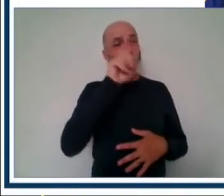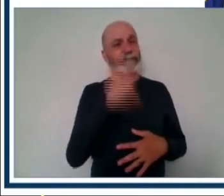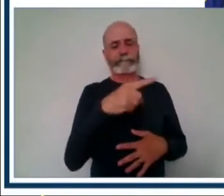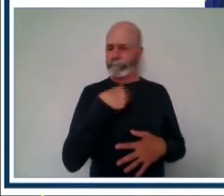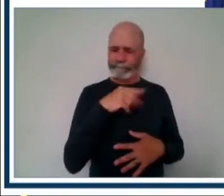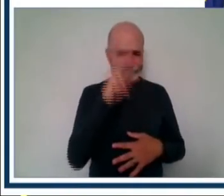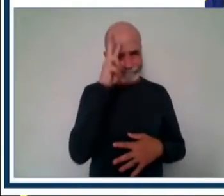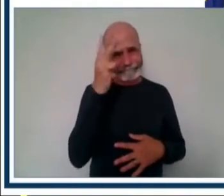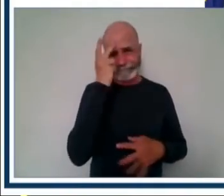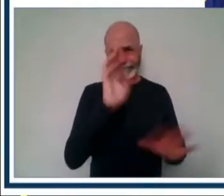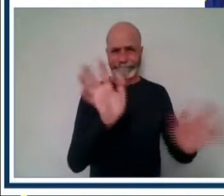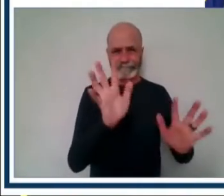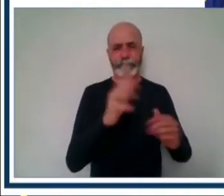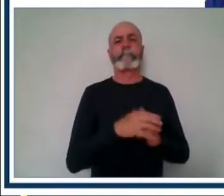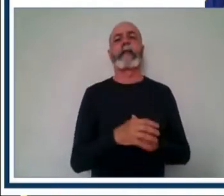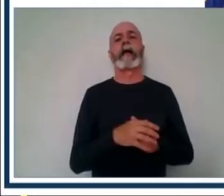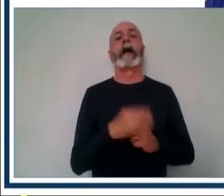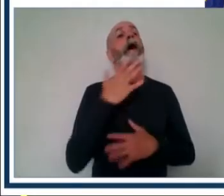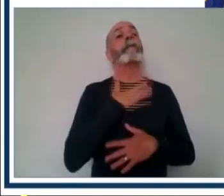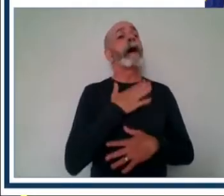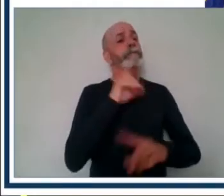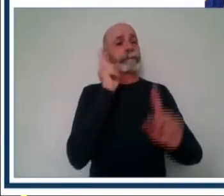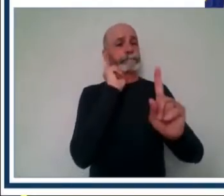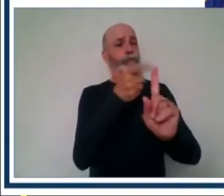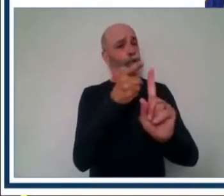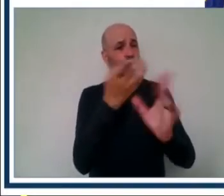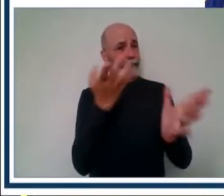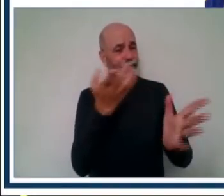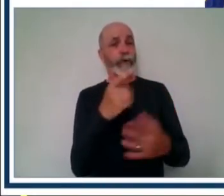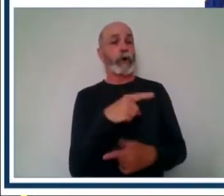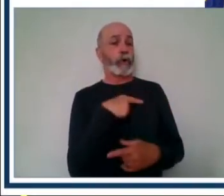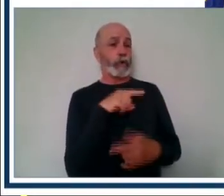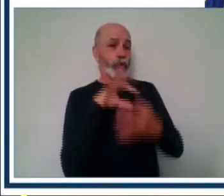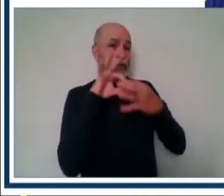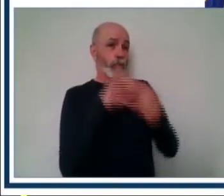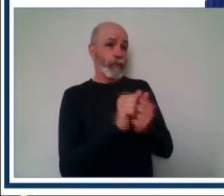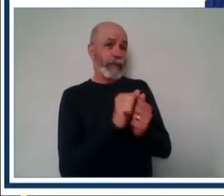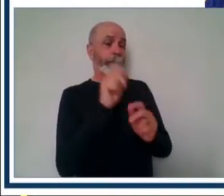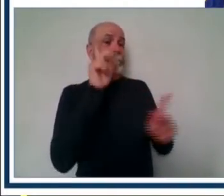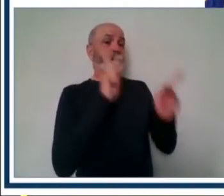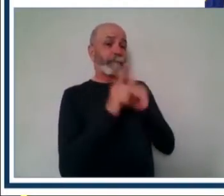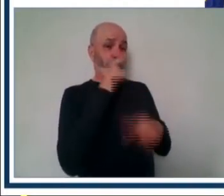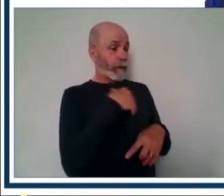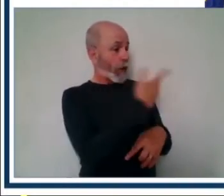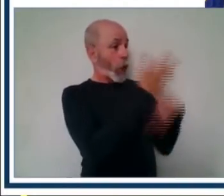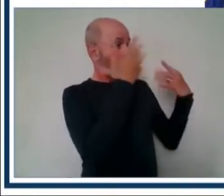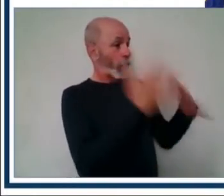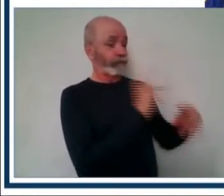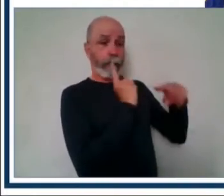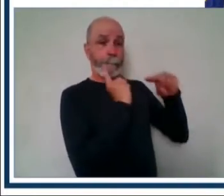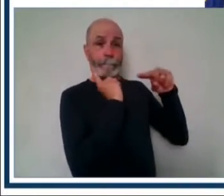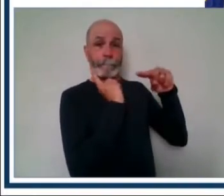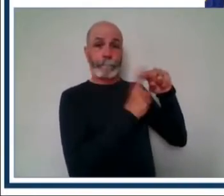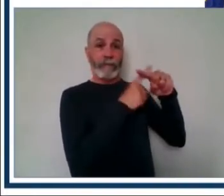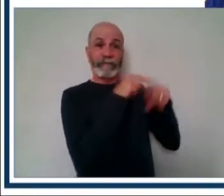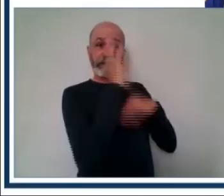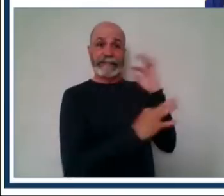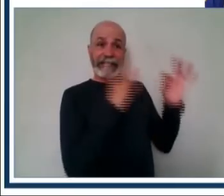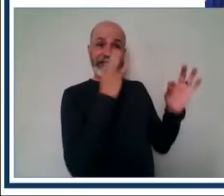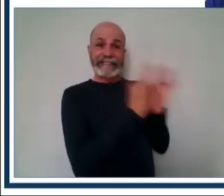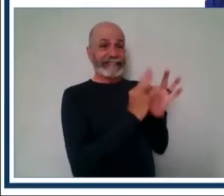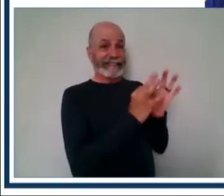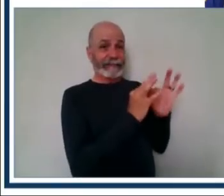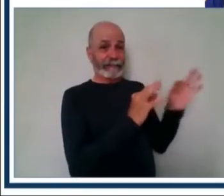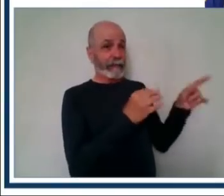related to people who have tested positive for COVID. Can they go outdoors? So